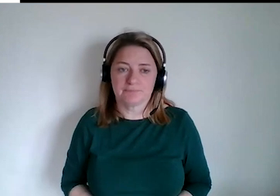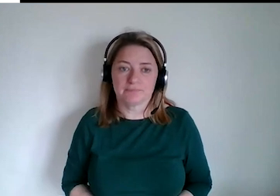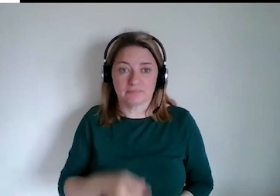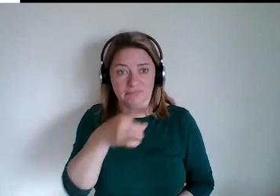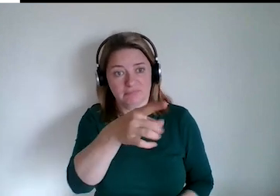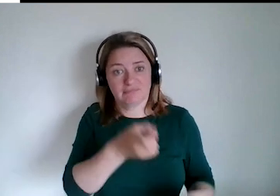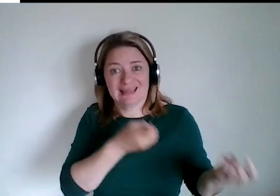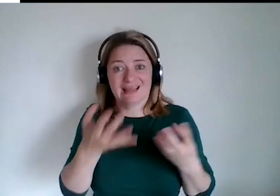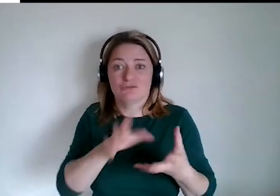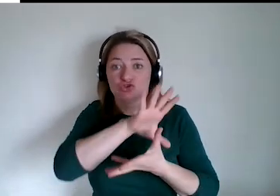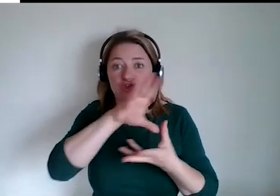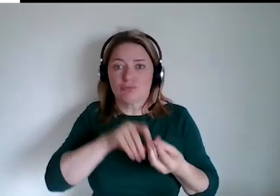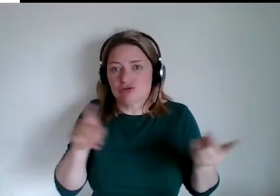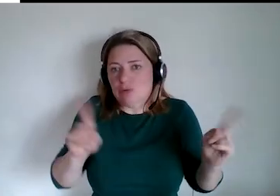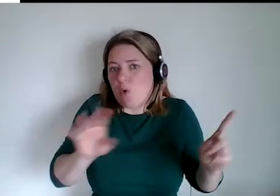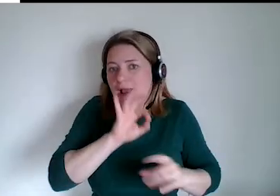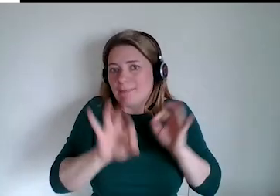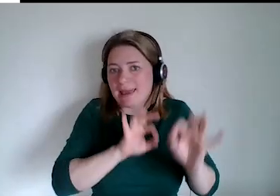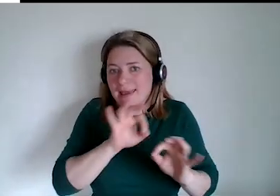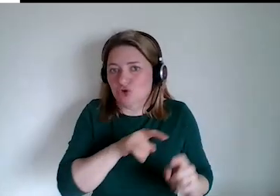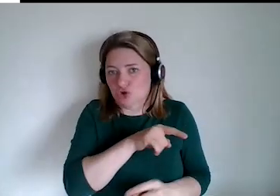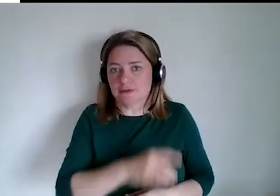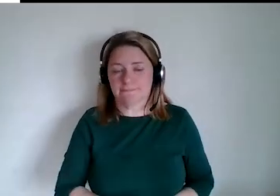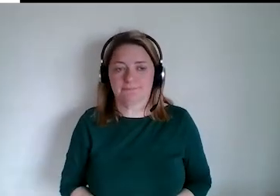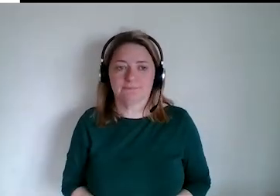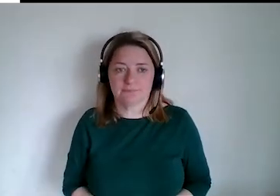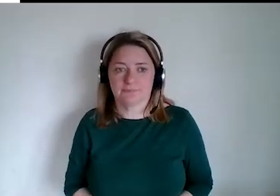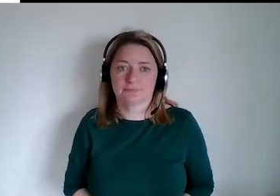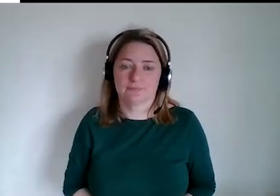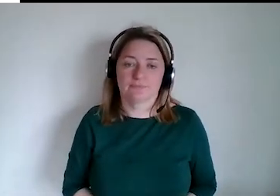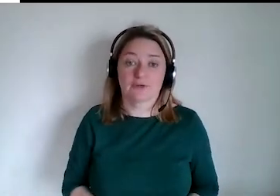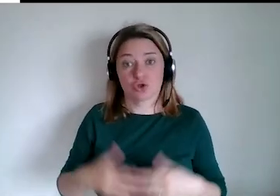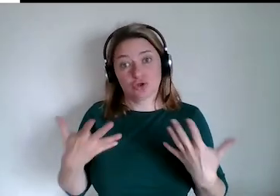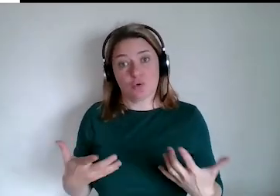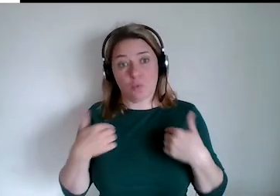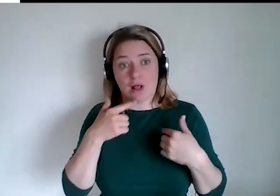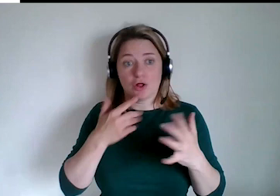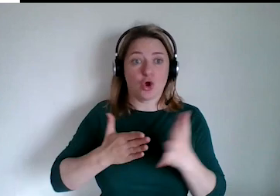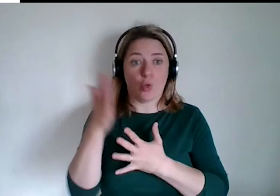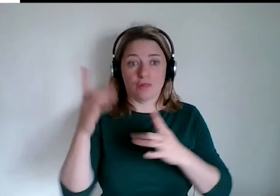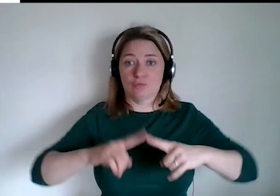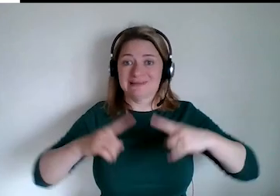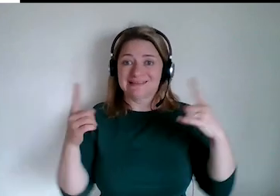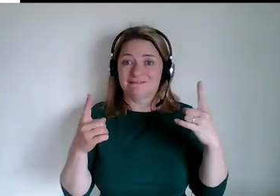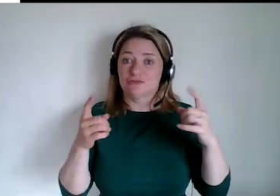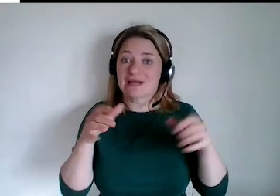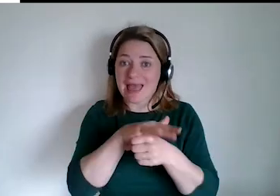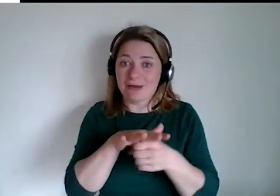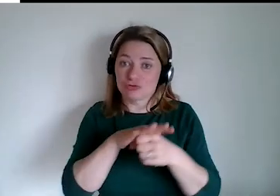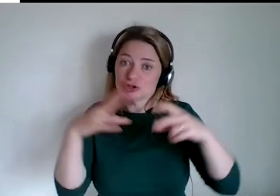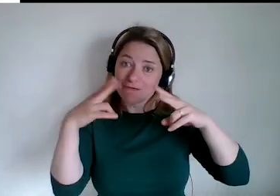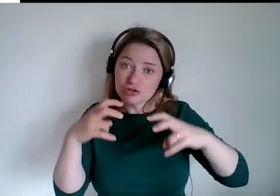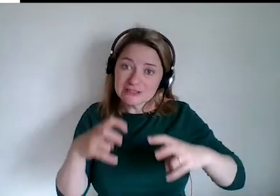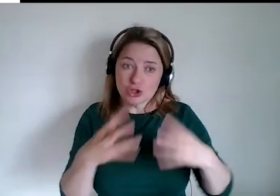It provides a summary of what the application was about. And I'm just going to go through the different areas of research scoring quickly